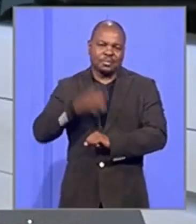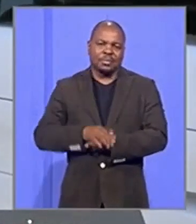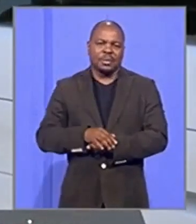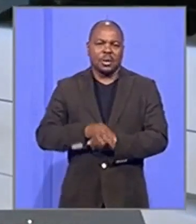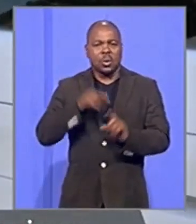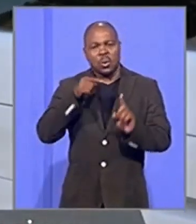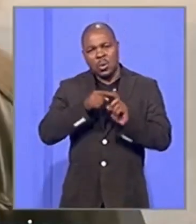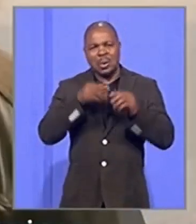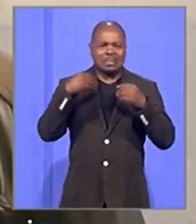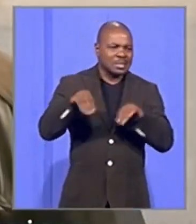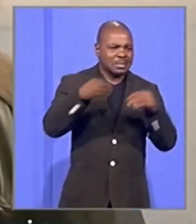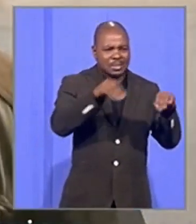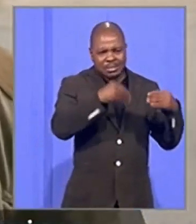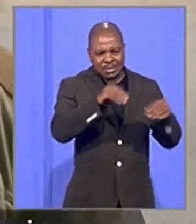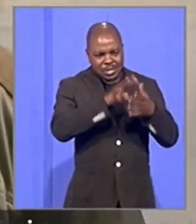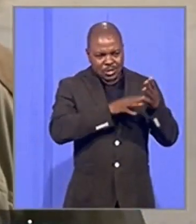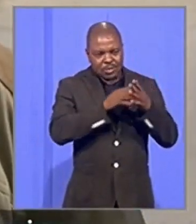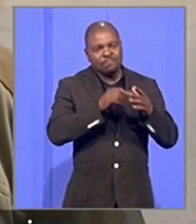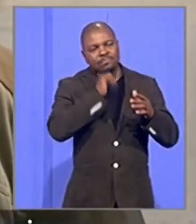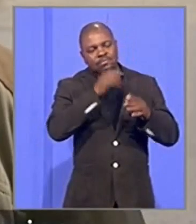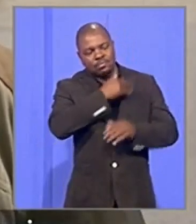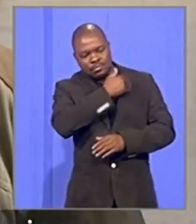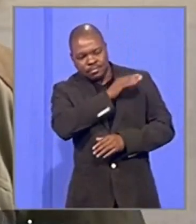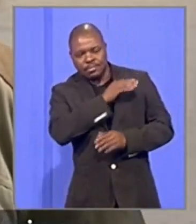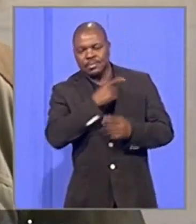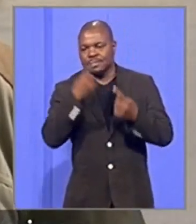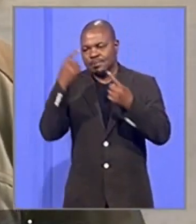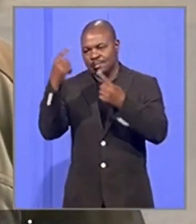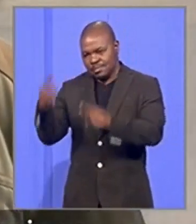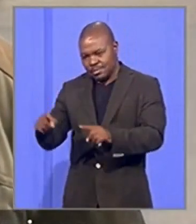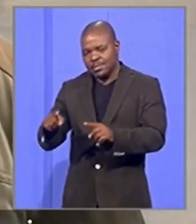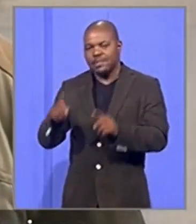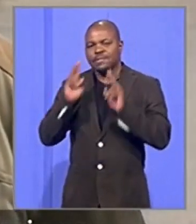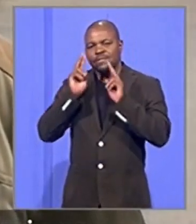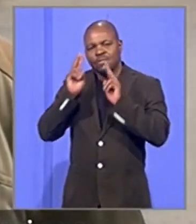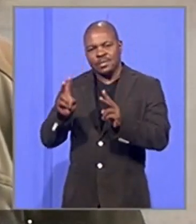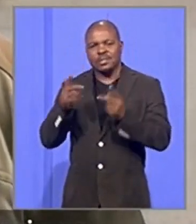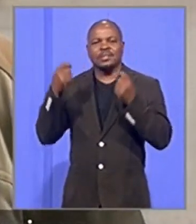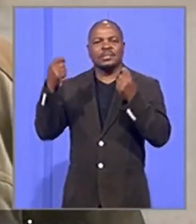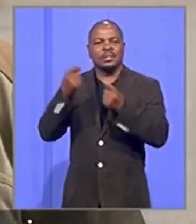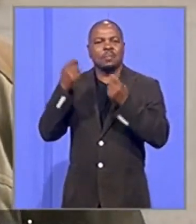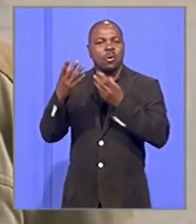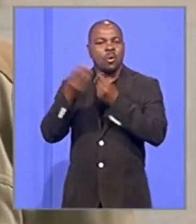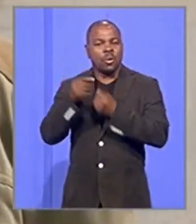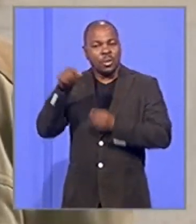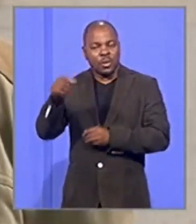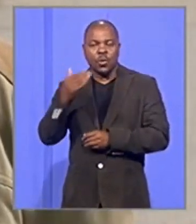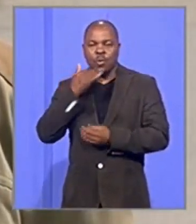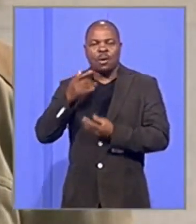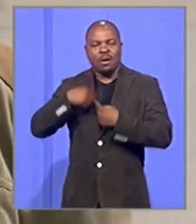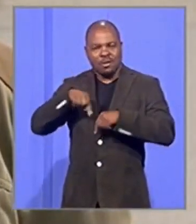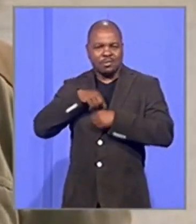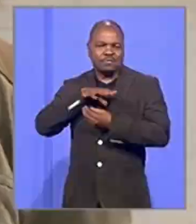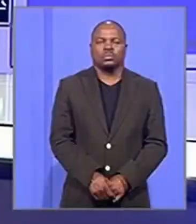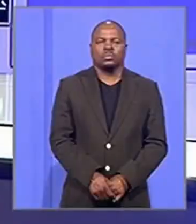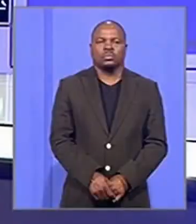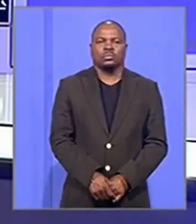a busy schedule, she would make time to come down and celebrate Christmas with us as a